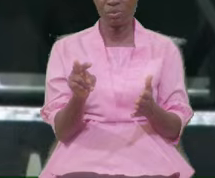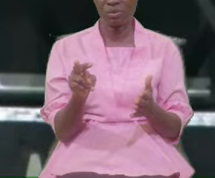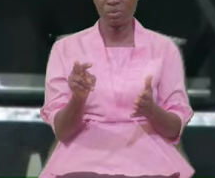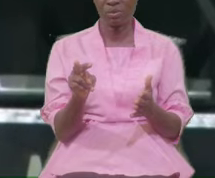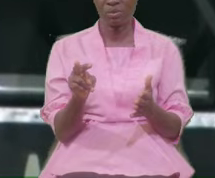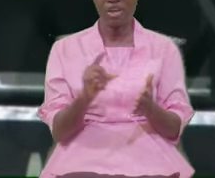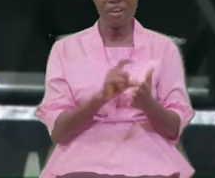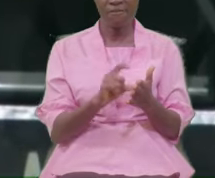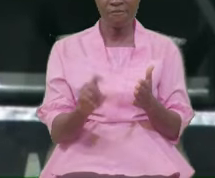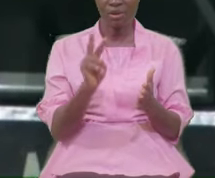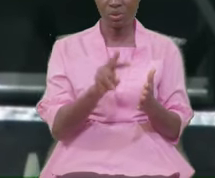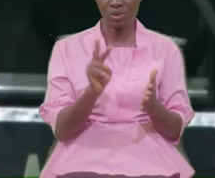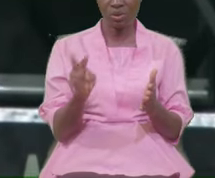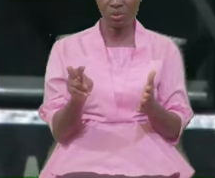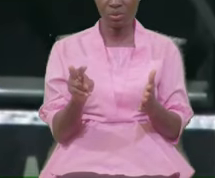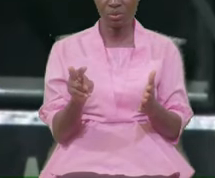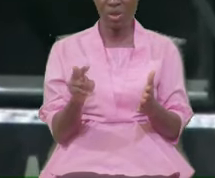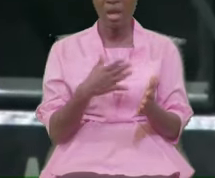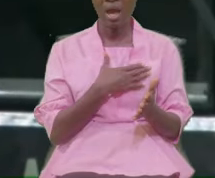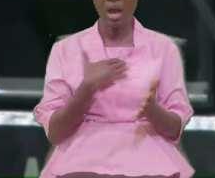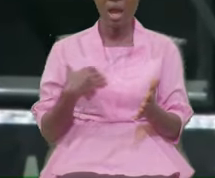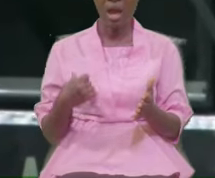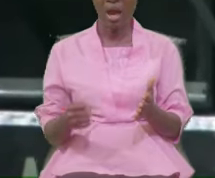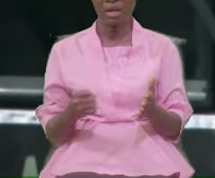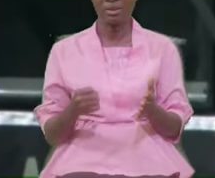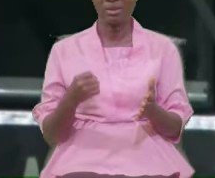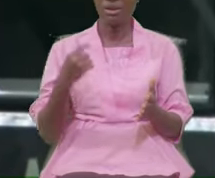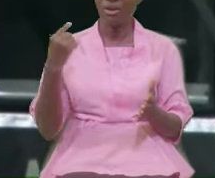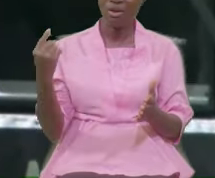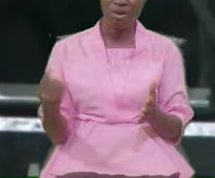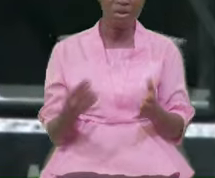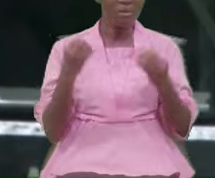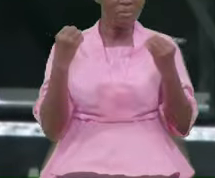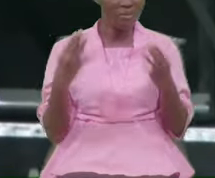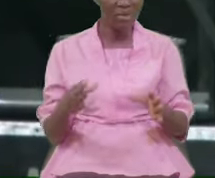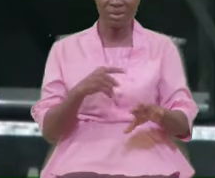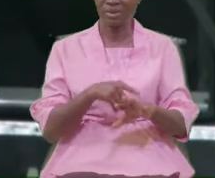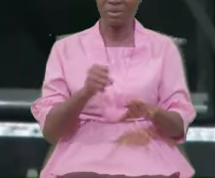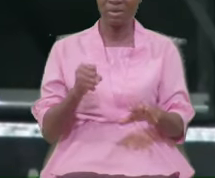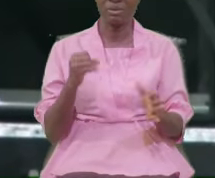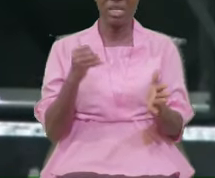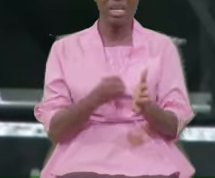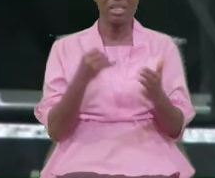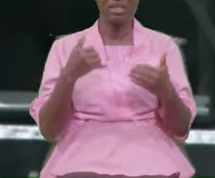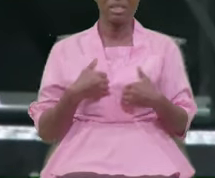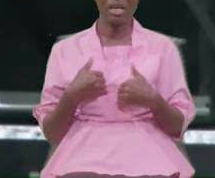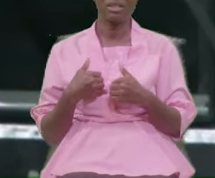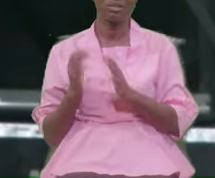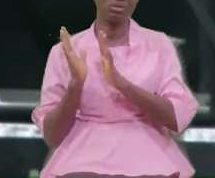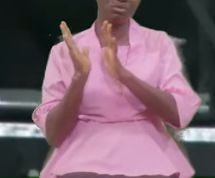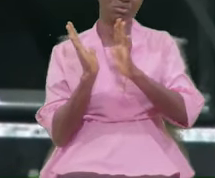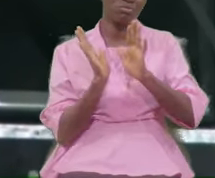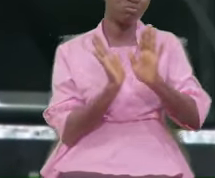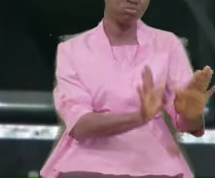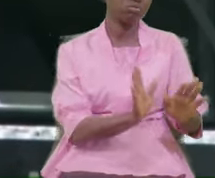22 and of times it has C him into the Fire and